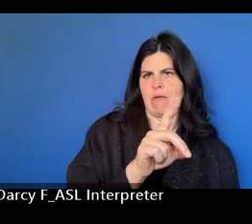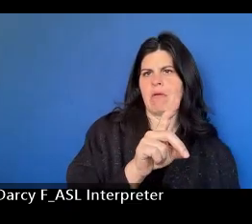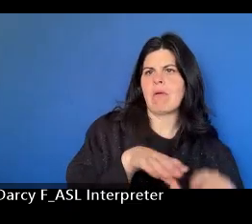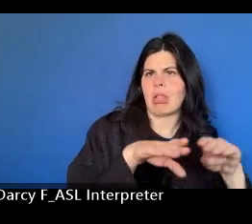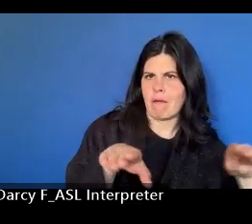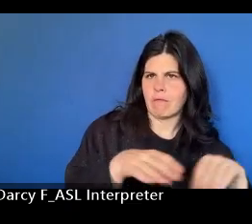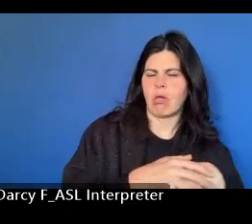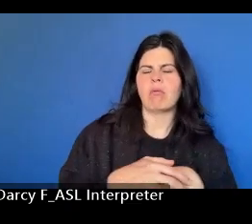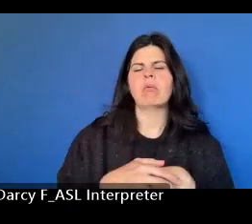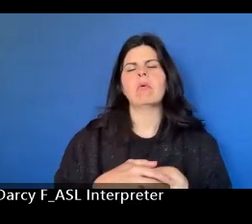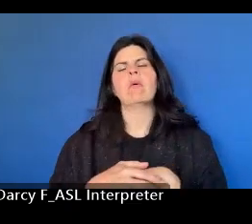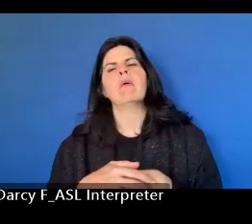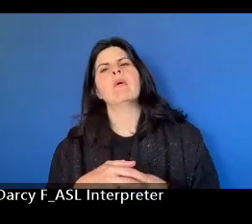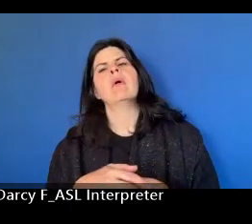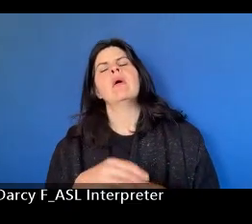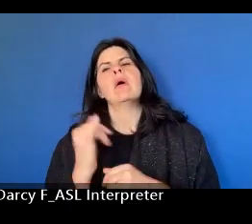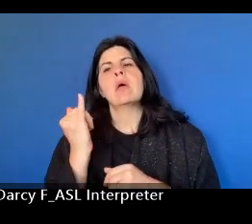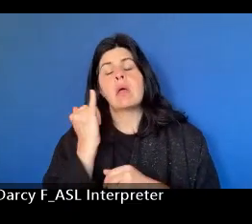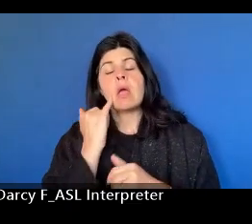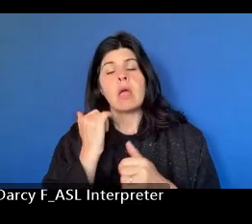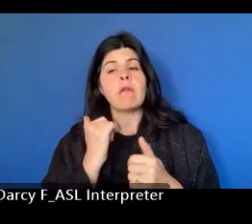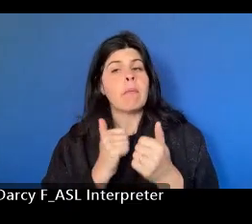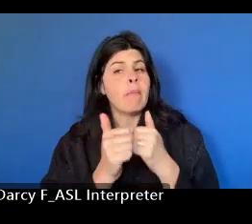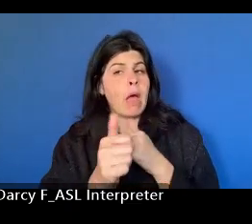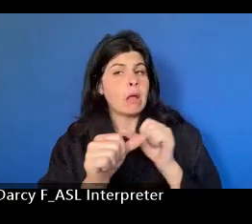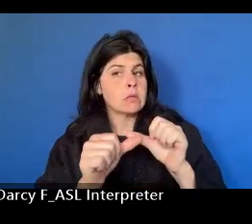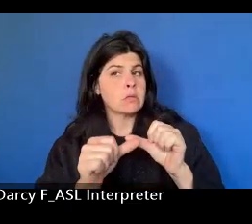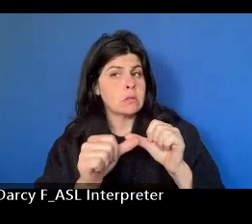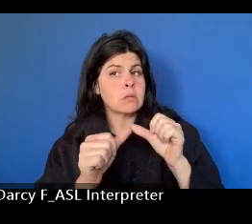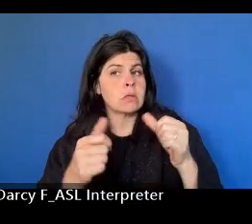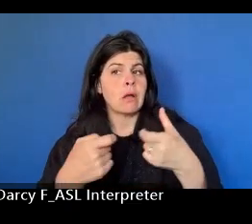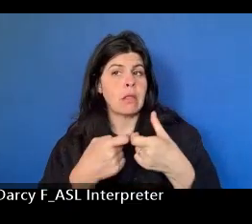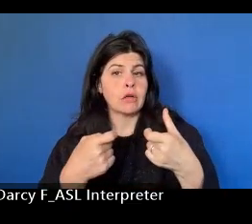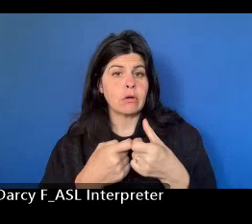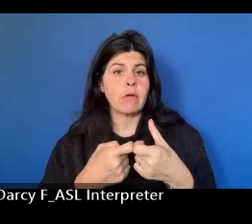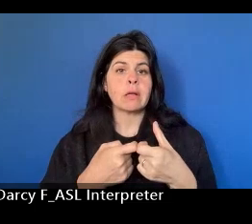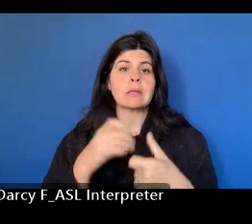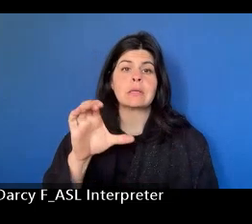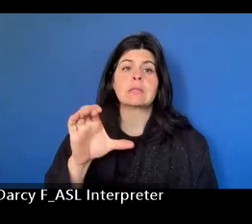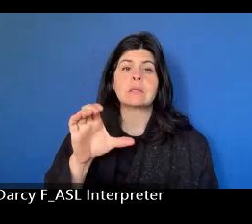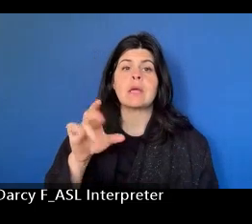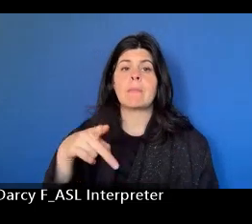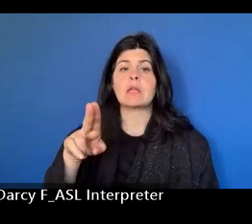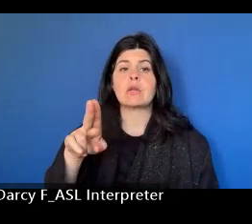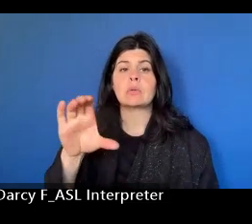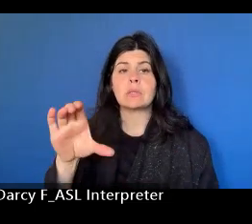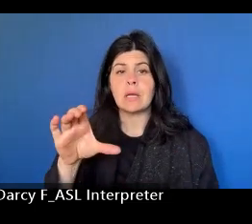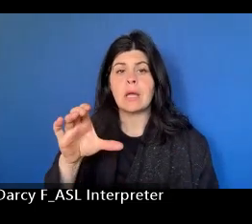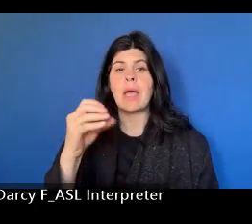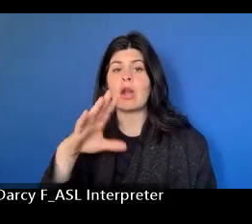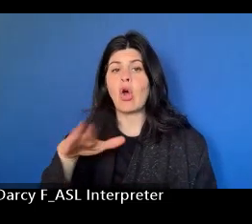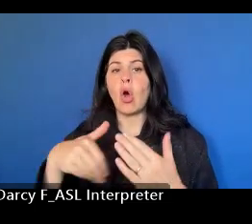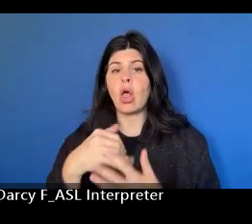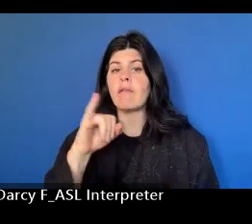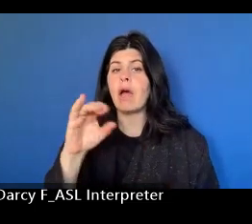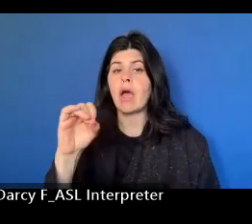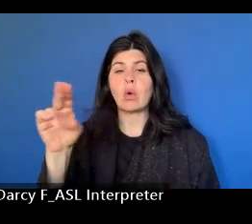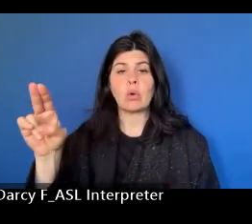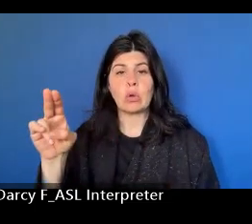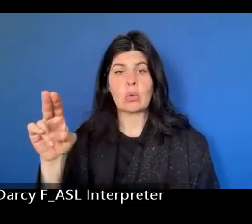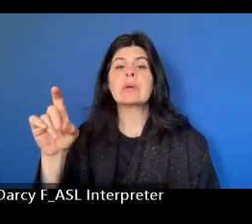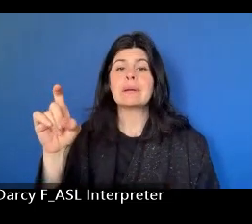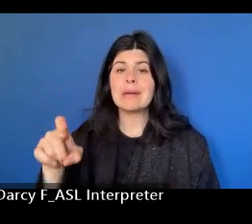to continue to electrify, the CPUC as well as all the IOUs need to work together to make an equitable plan